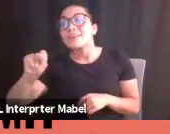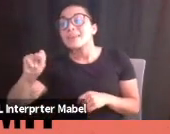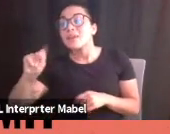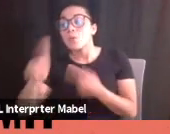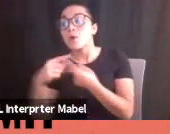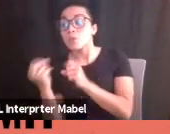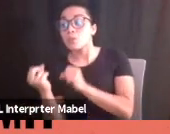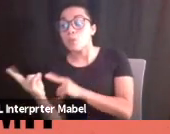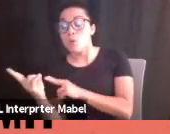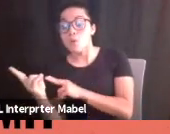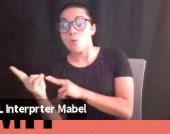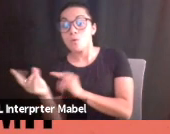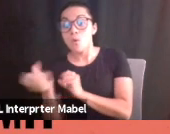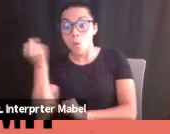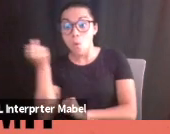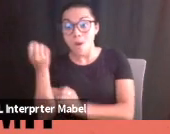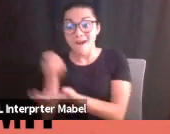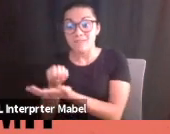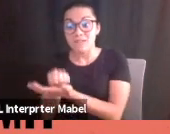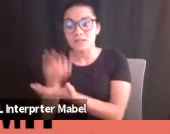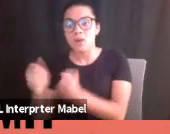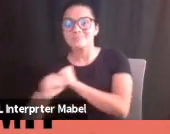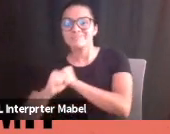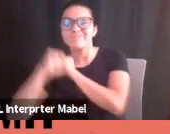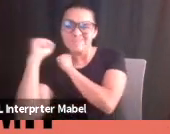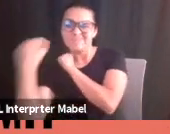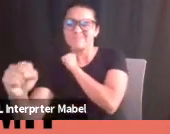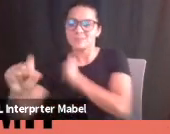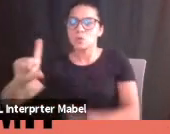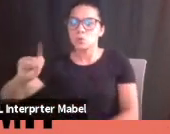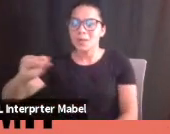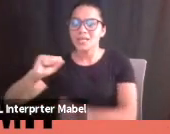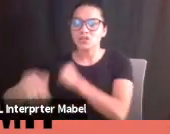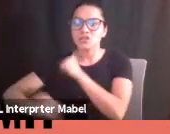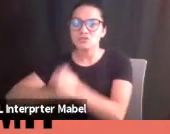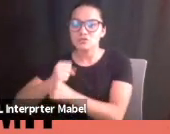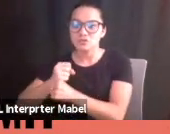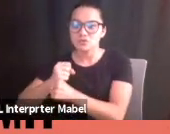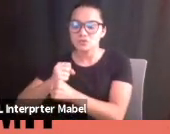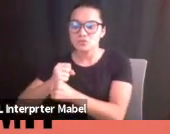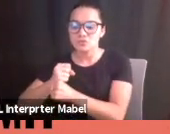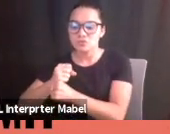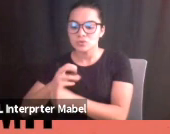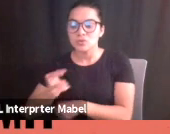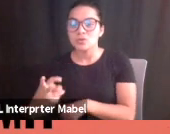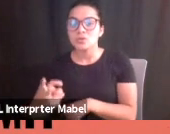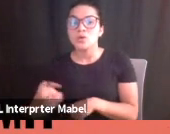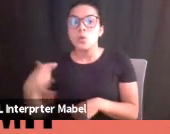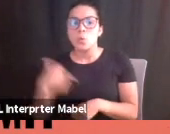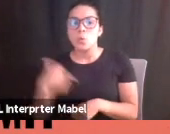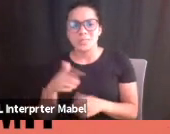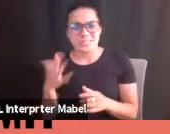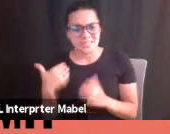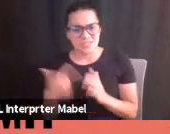evidence be expanded to at least 20 years. When we started, I know,